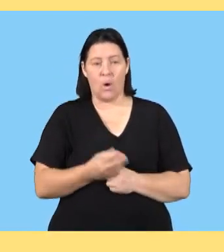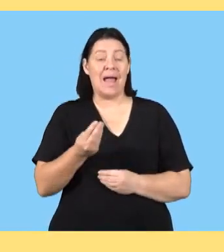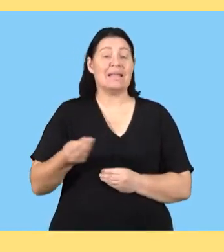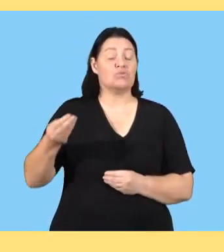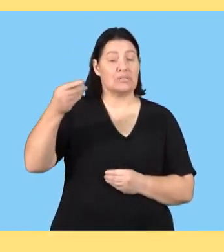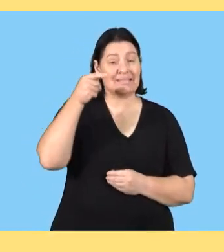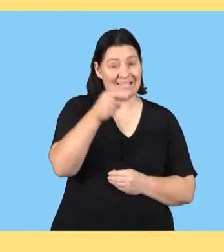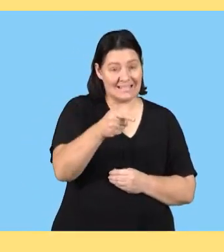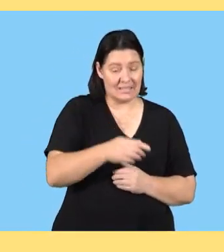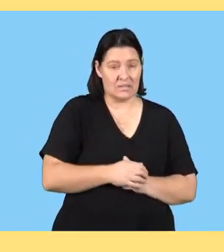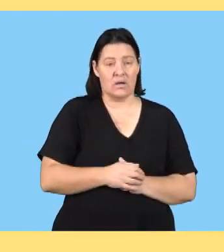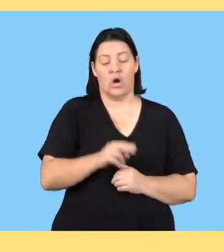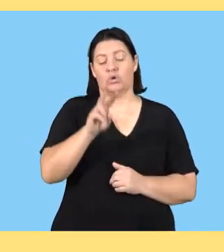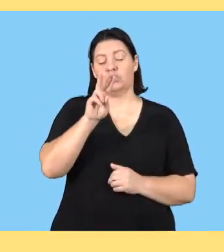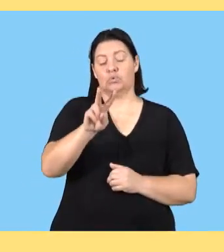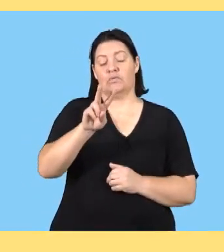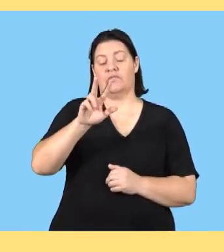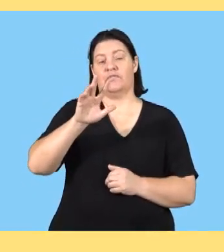our interest is